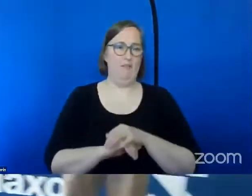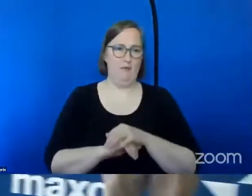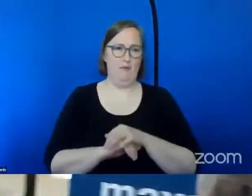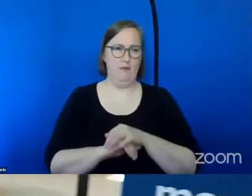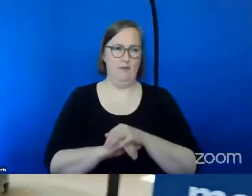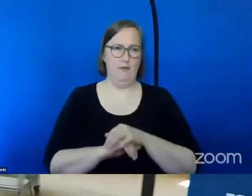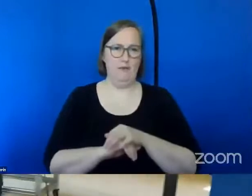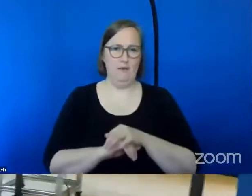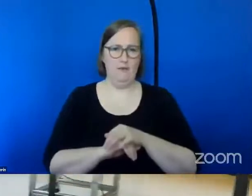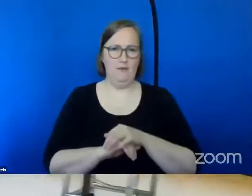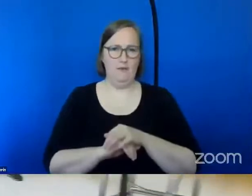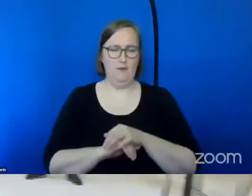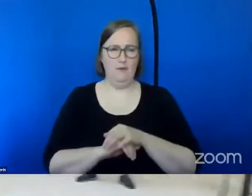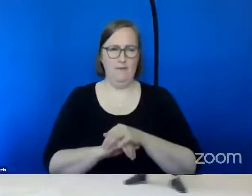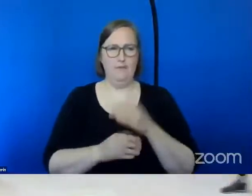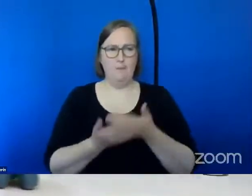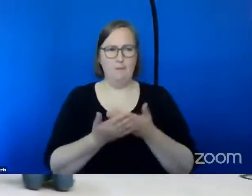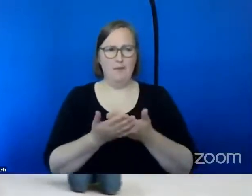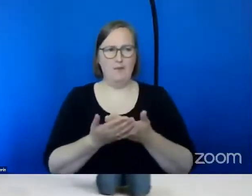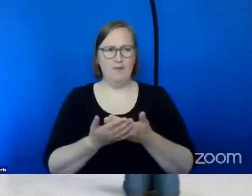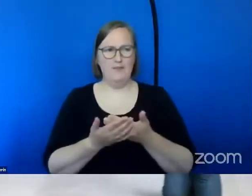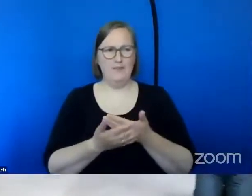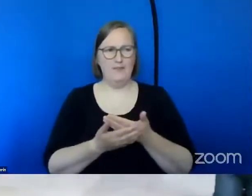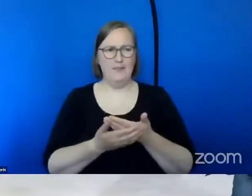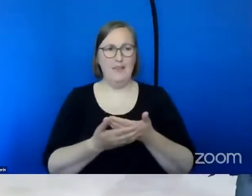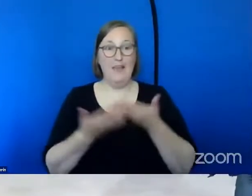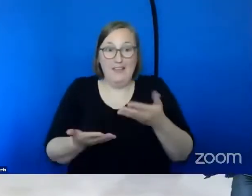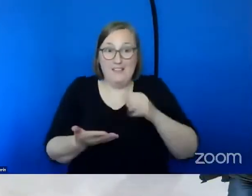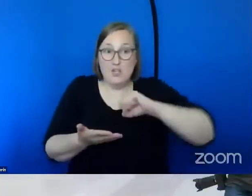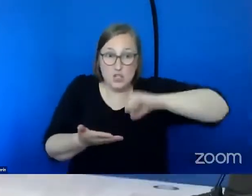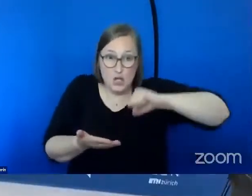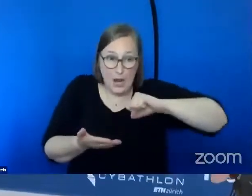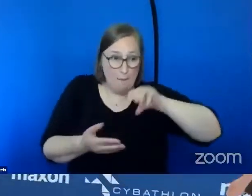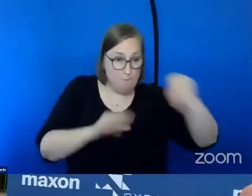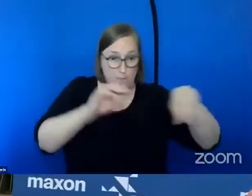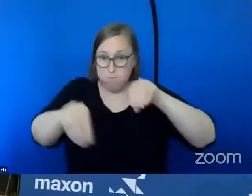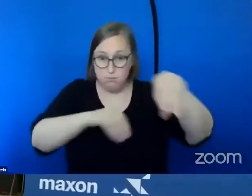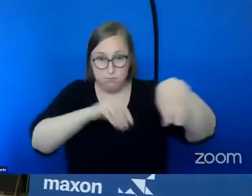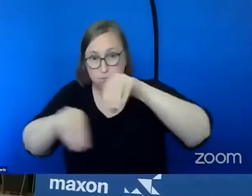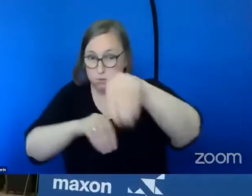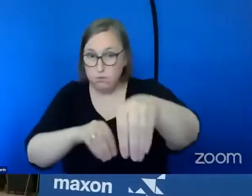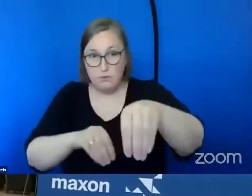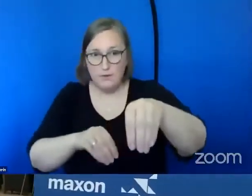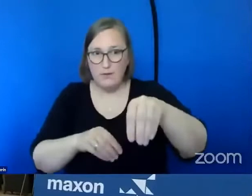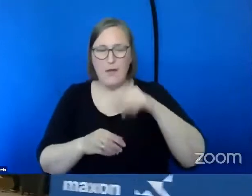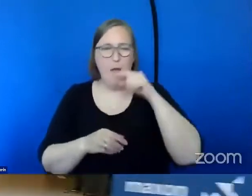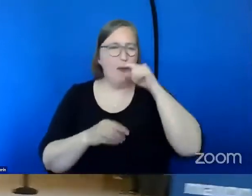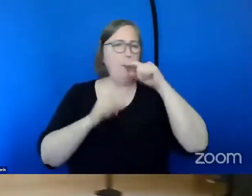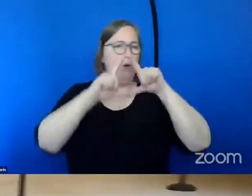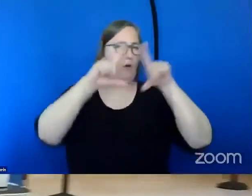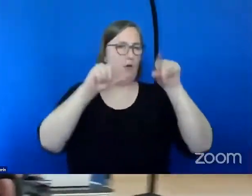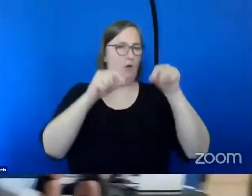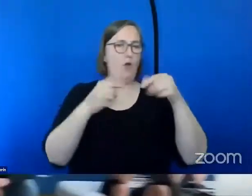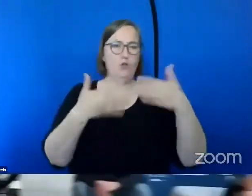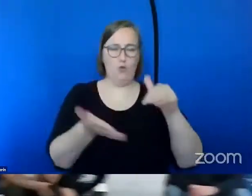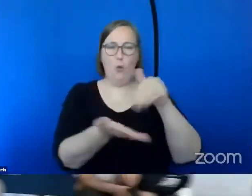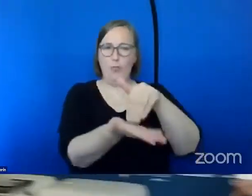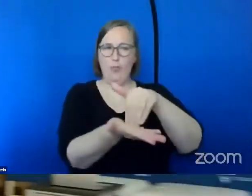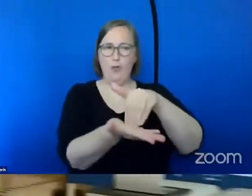object so smoothly. He can control the fingers, and he knows how much friction he has on the